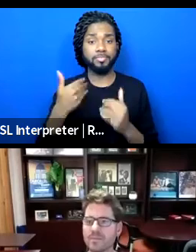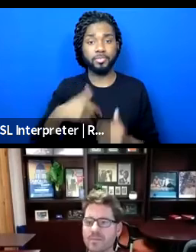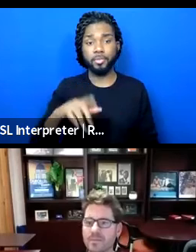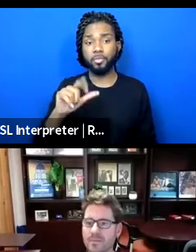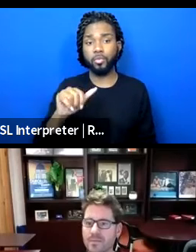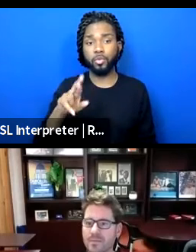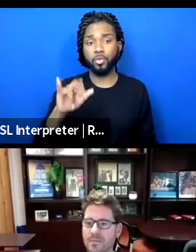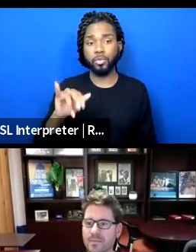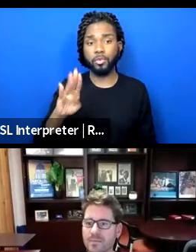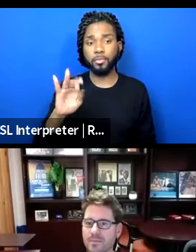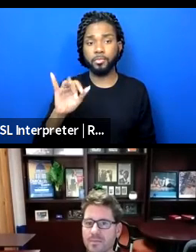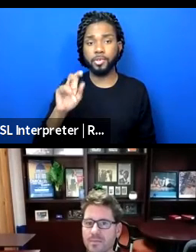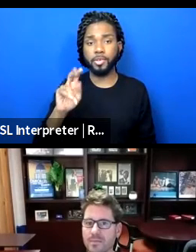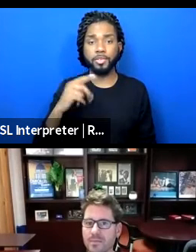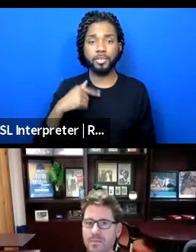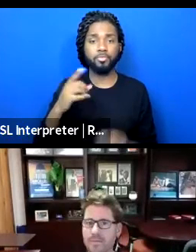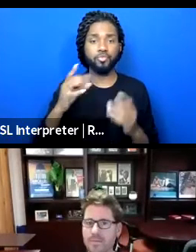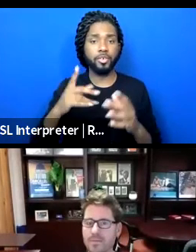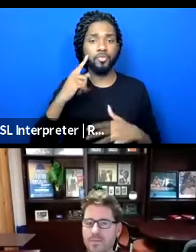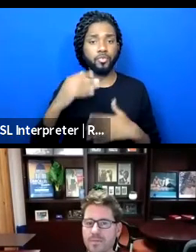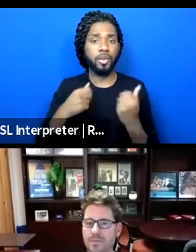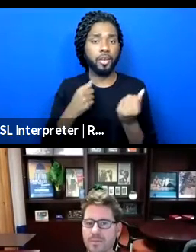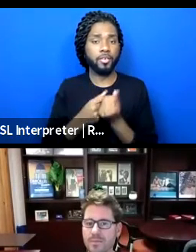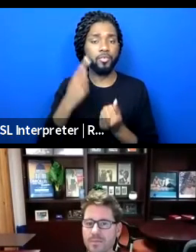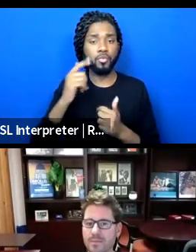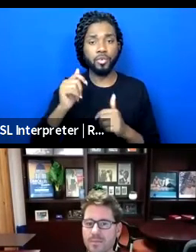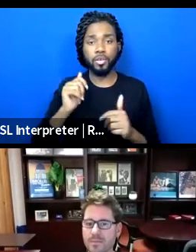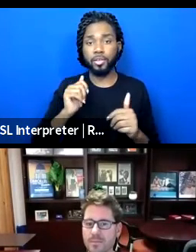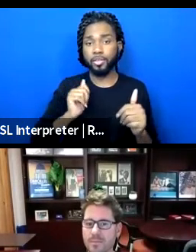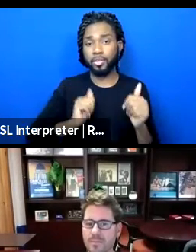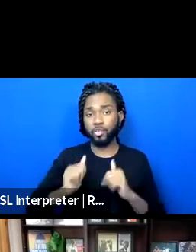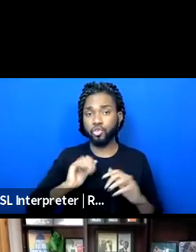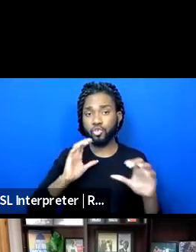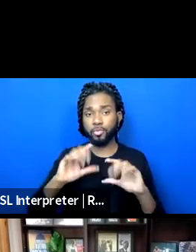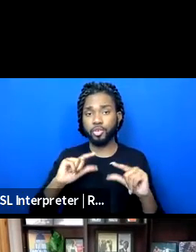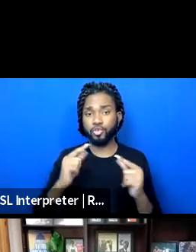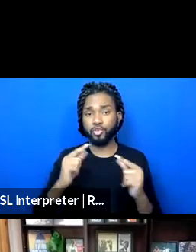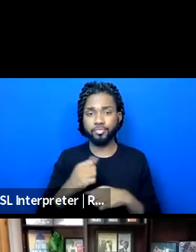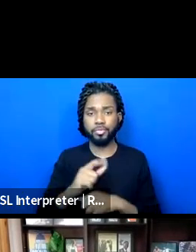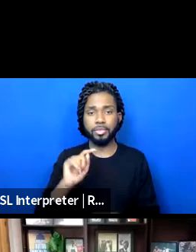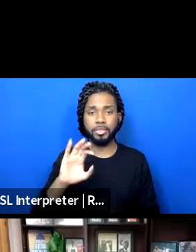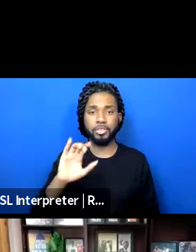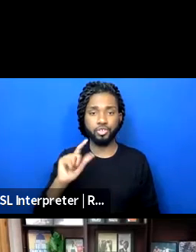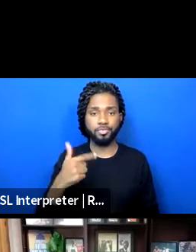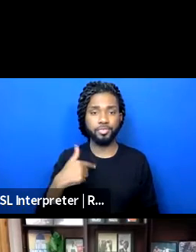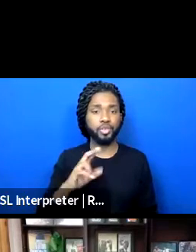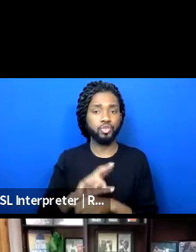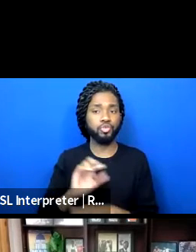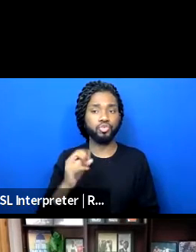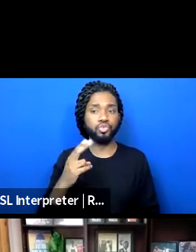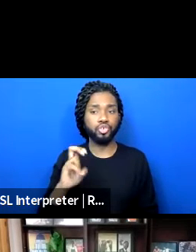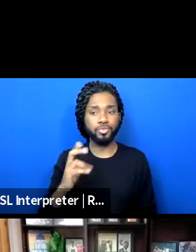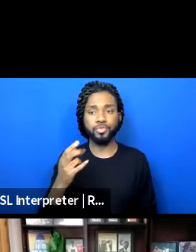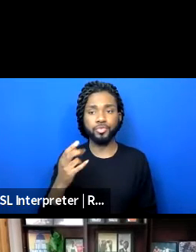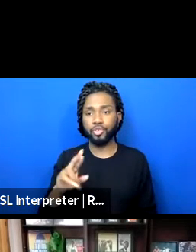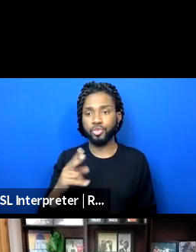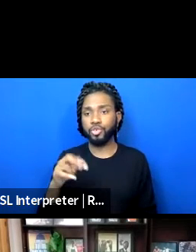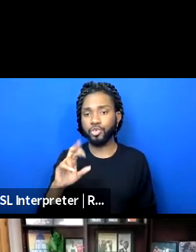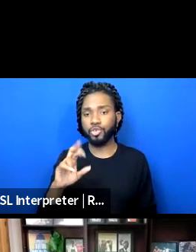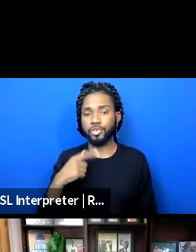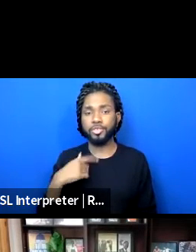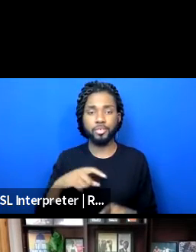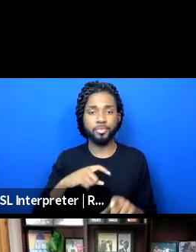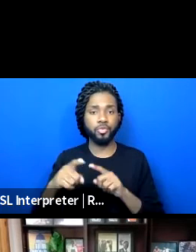I'm Director of Advocacy at Theatre Communications Group. I use the pronouns she, her, hers. I'm zooming in from